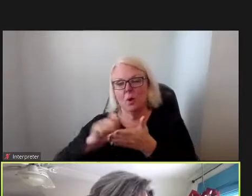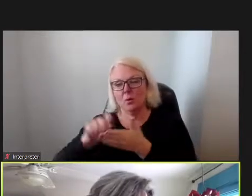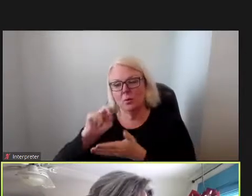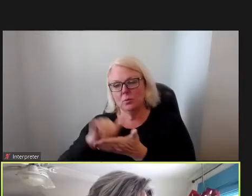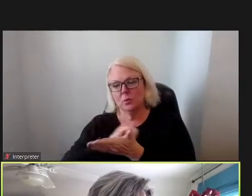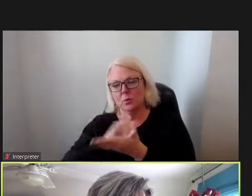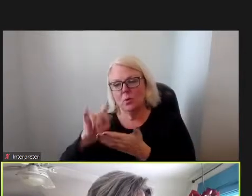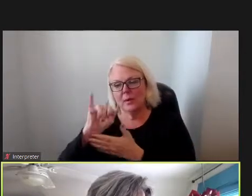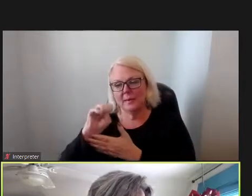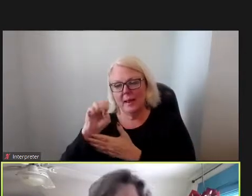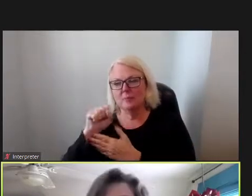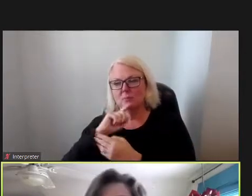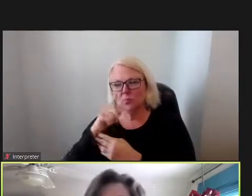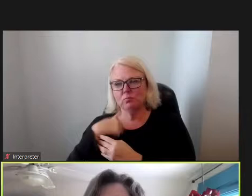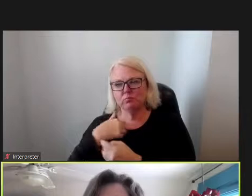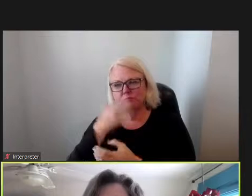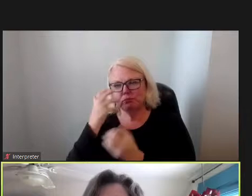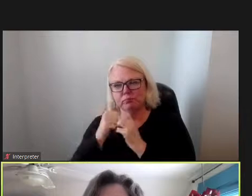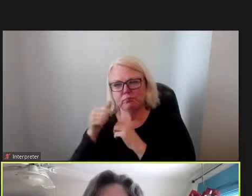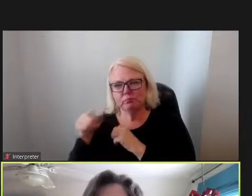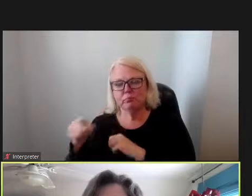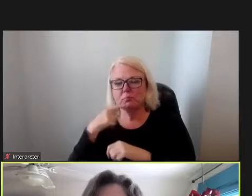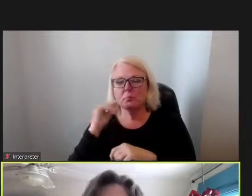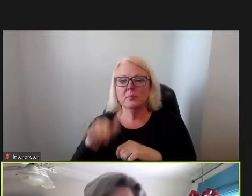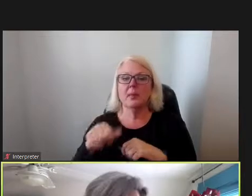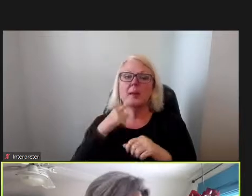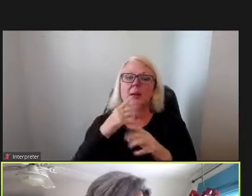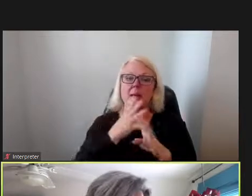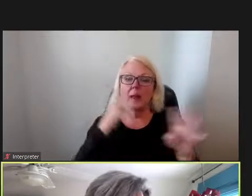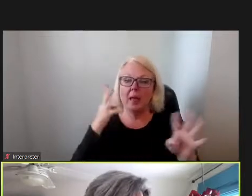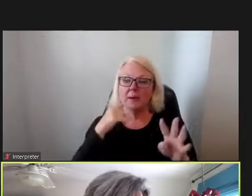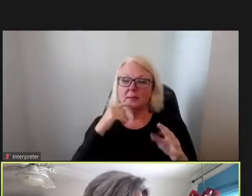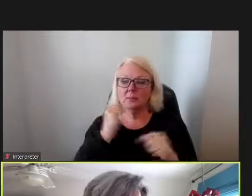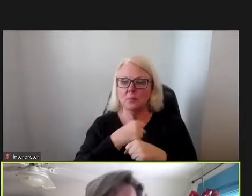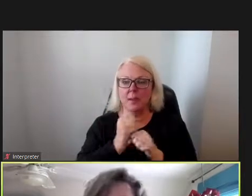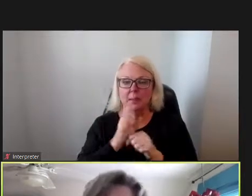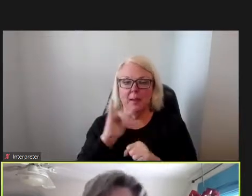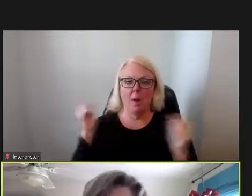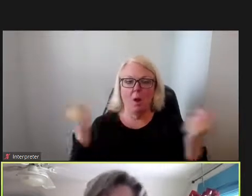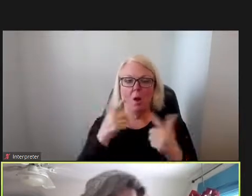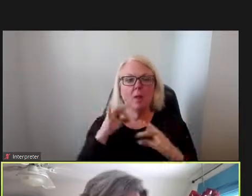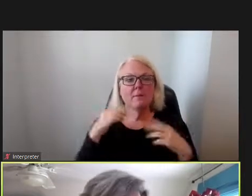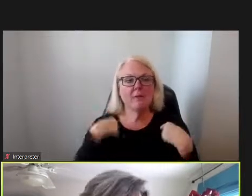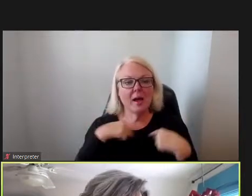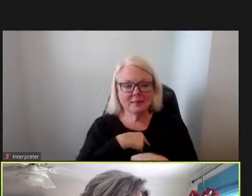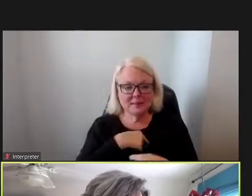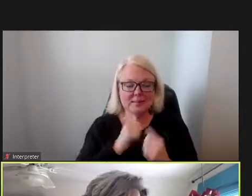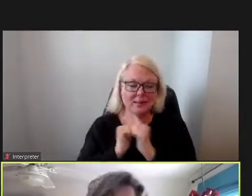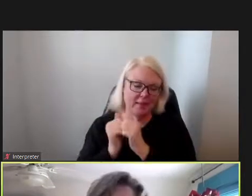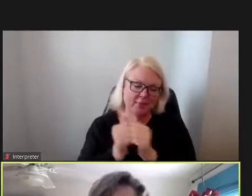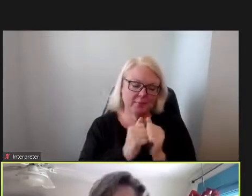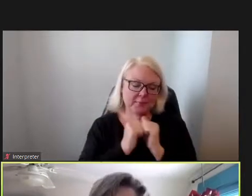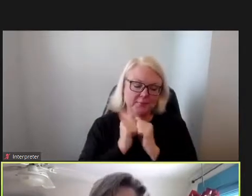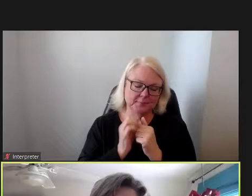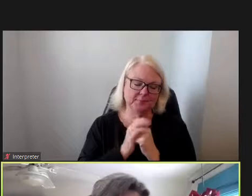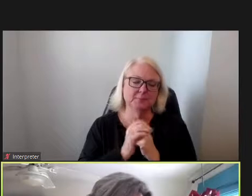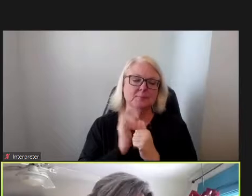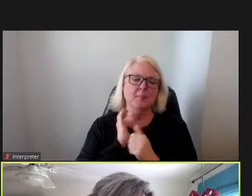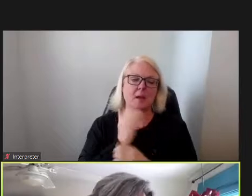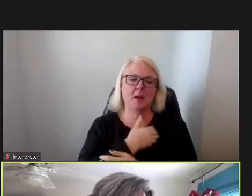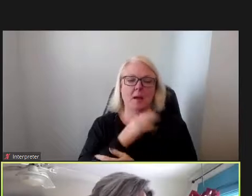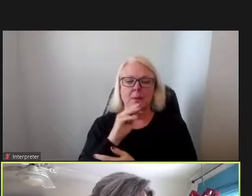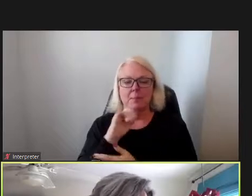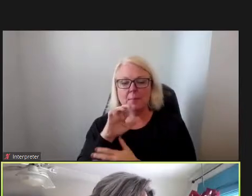with. The rhetoric of the line, in fact, is created by all of us, collectively. Our micro